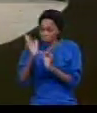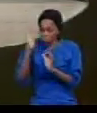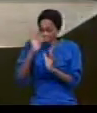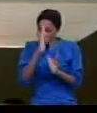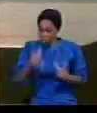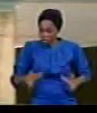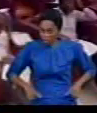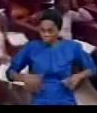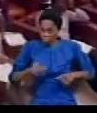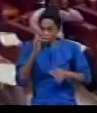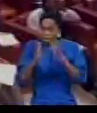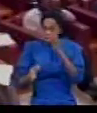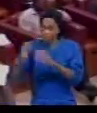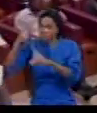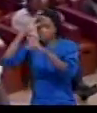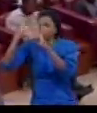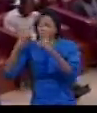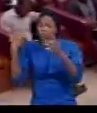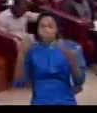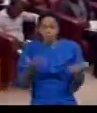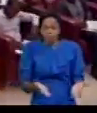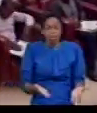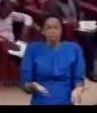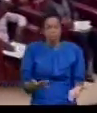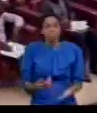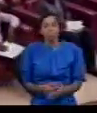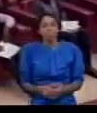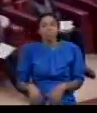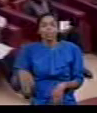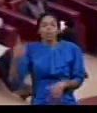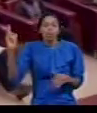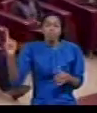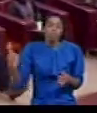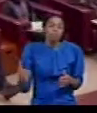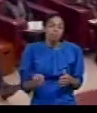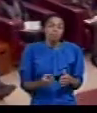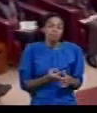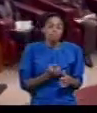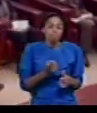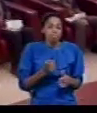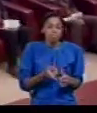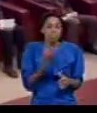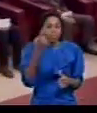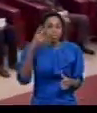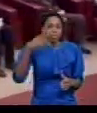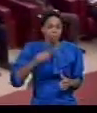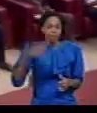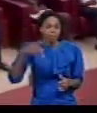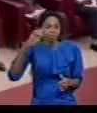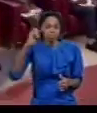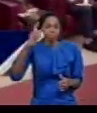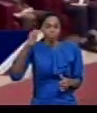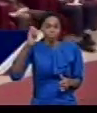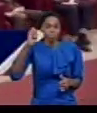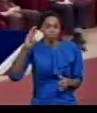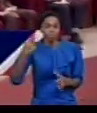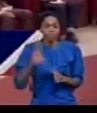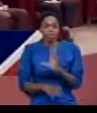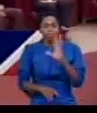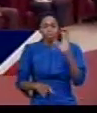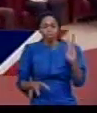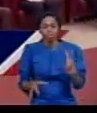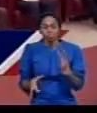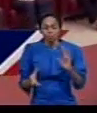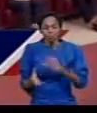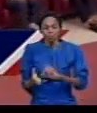We're looking at 1 Peter chapter 2, and I'm reading from verse 21. 1 Peter chapter 2, verse 21.